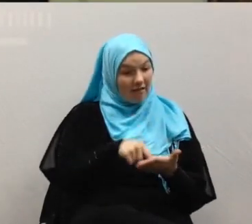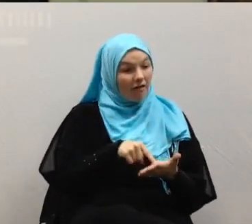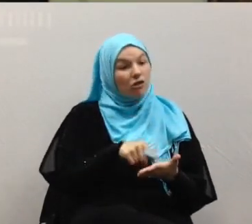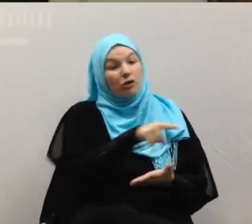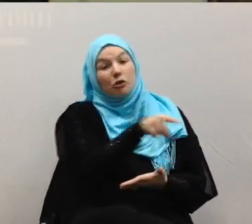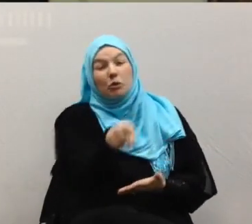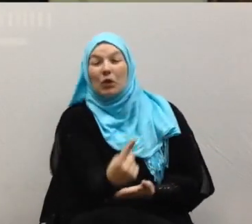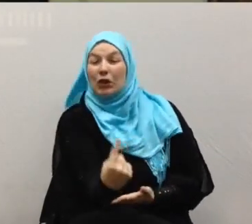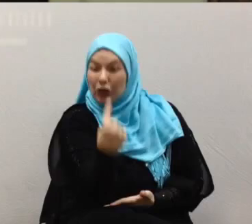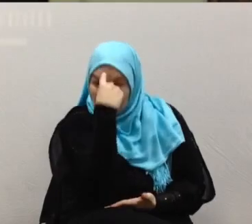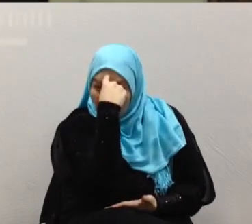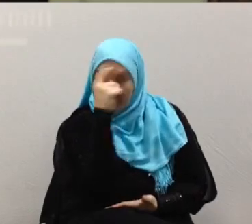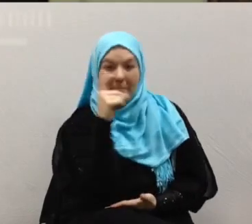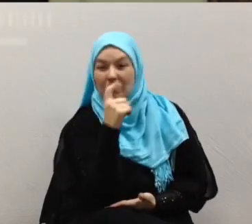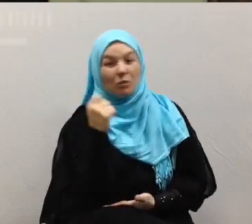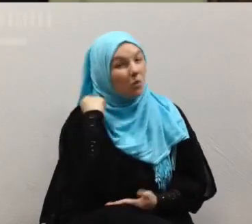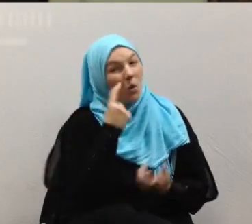here.